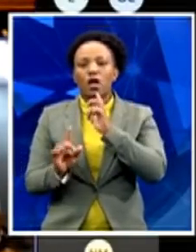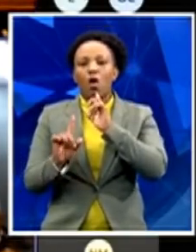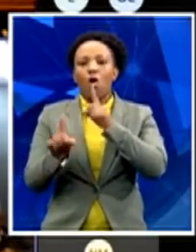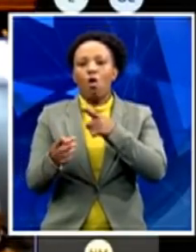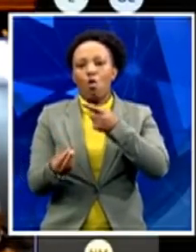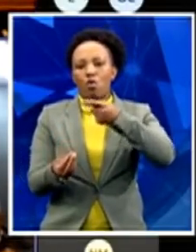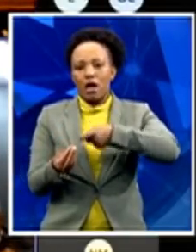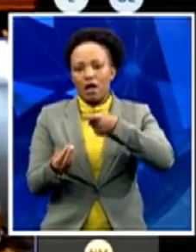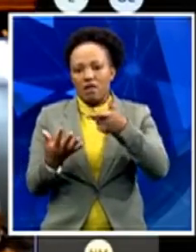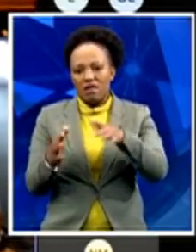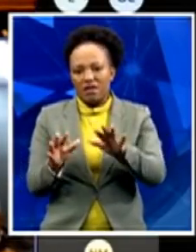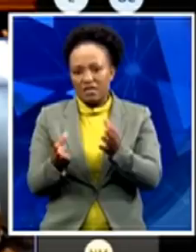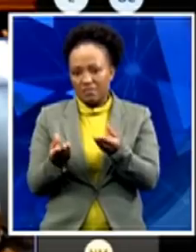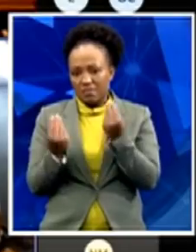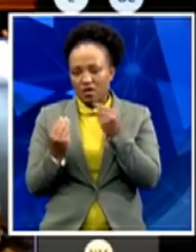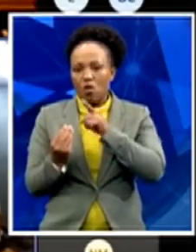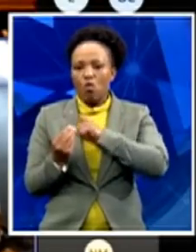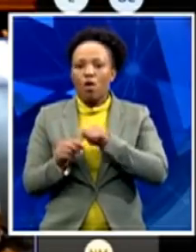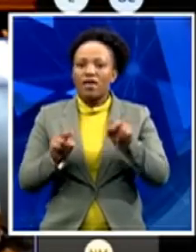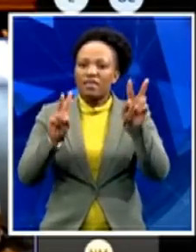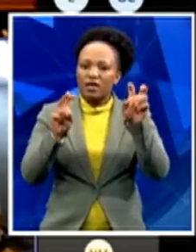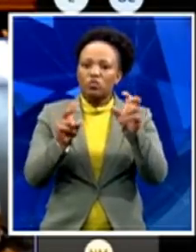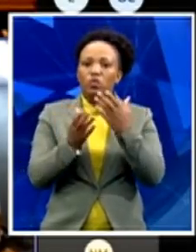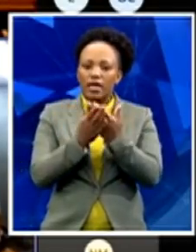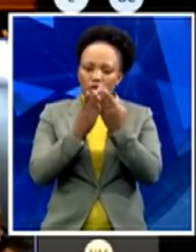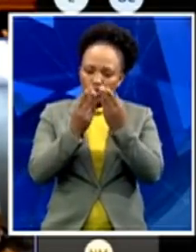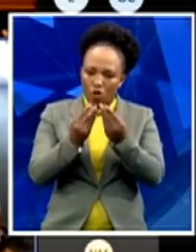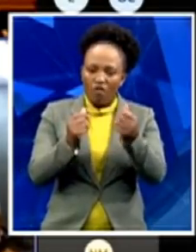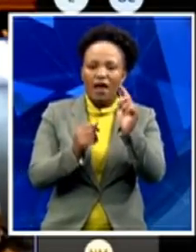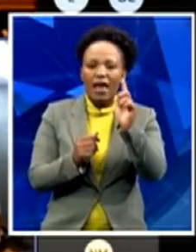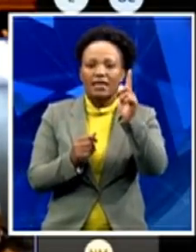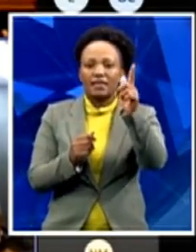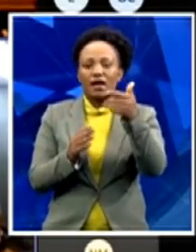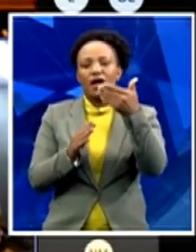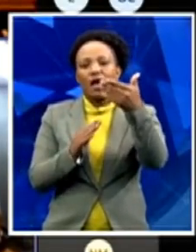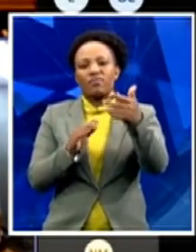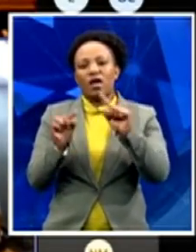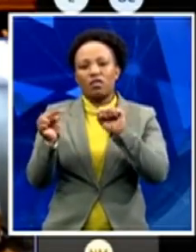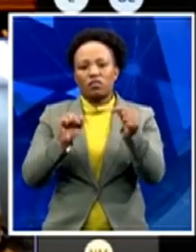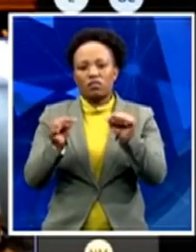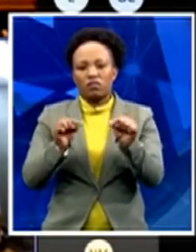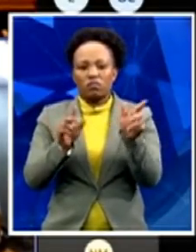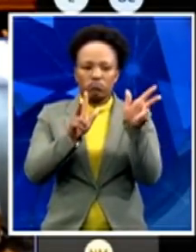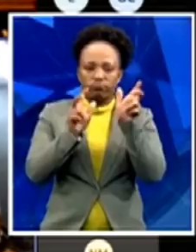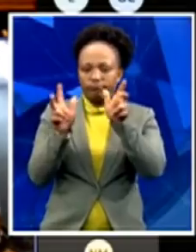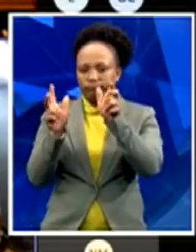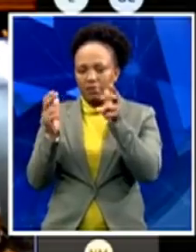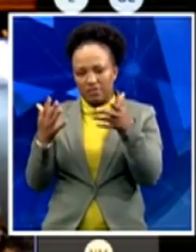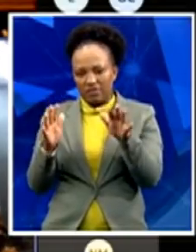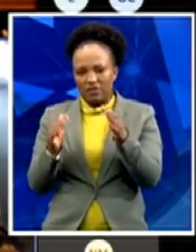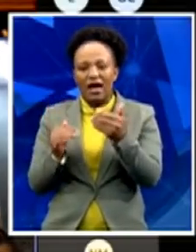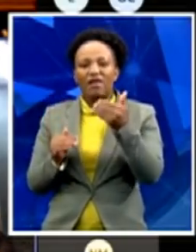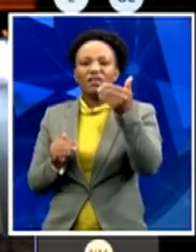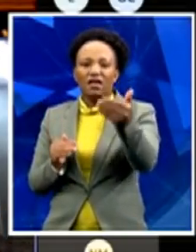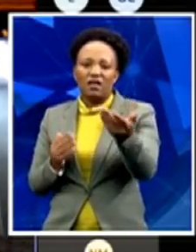are dealt with at the end, once argument has been heard on them, regarding the issue of of the authority